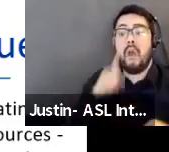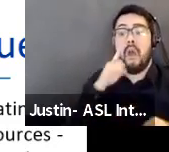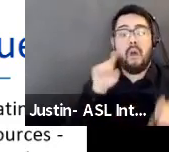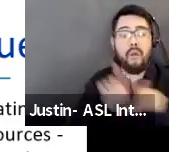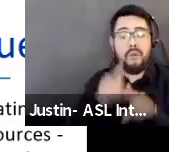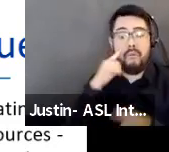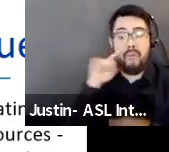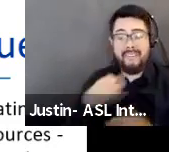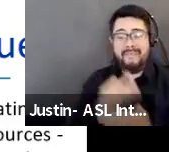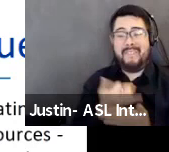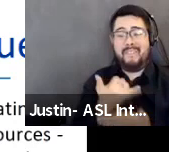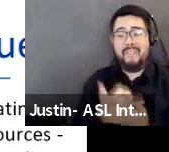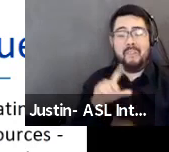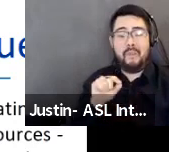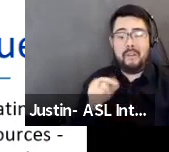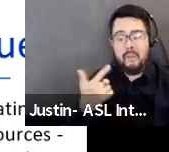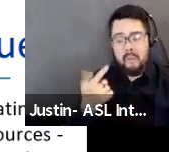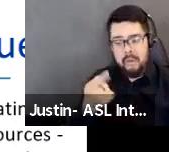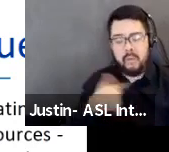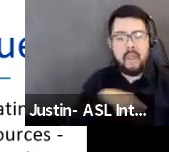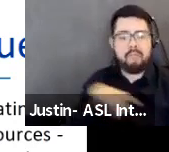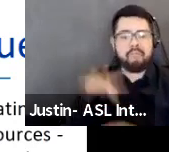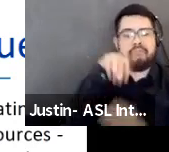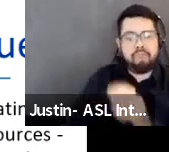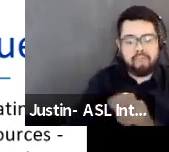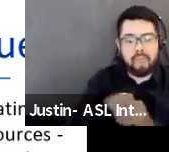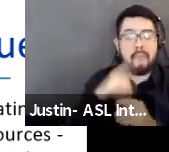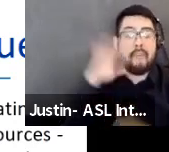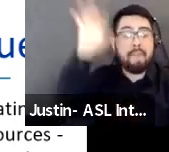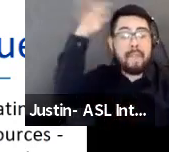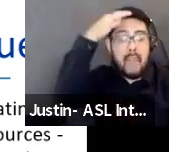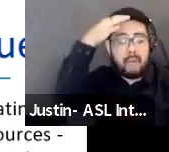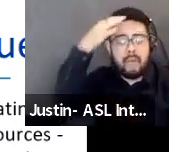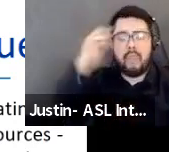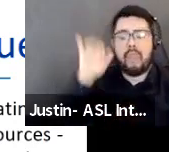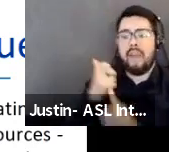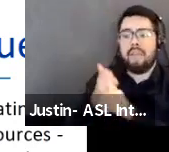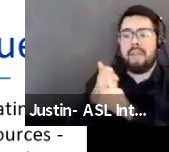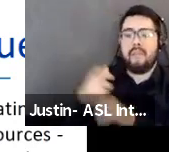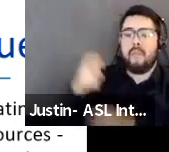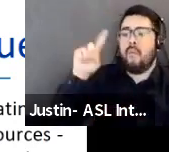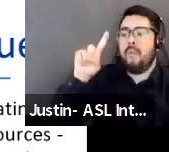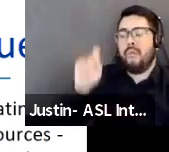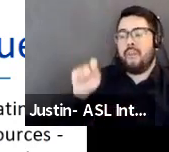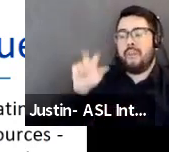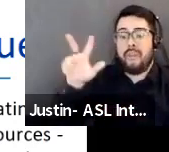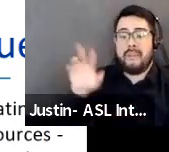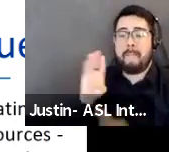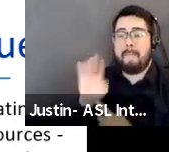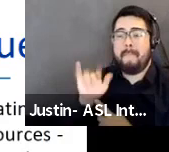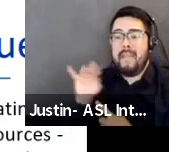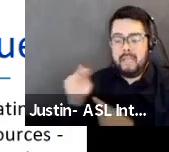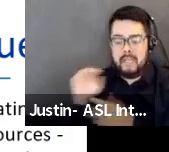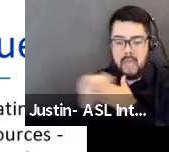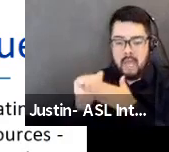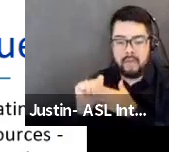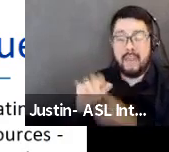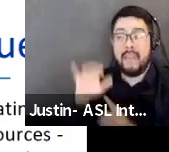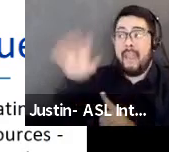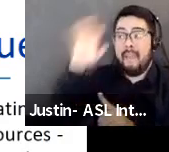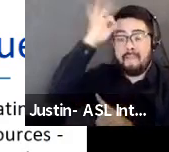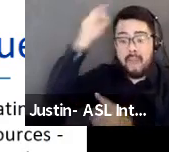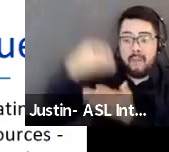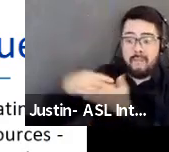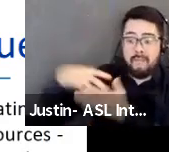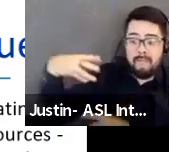have a composition of federal dollars which adds up to 1.3 billion dollars the federal funding this year is the